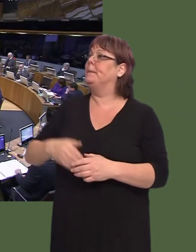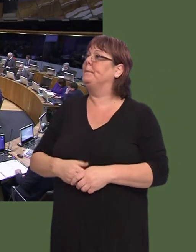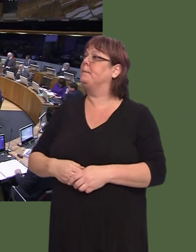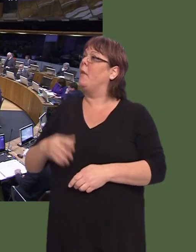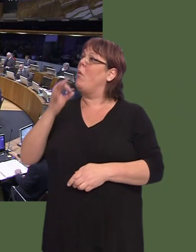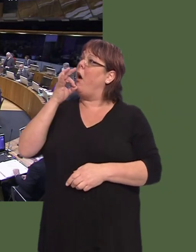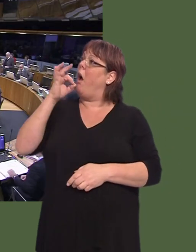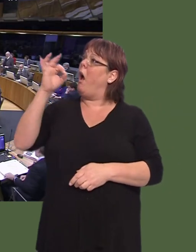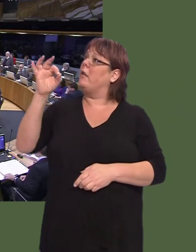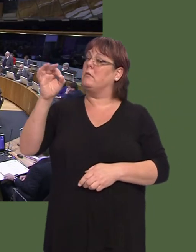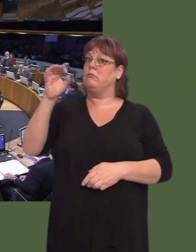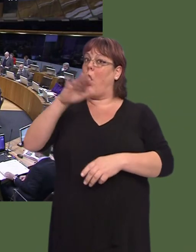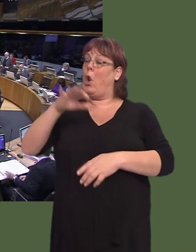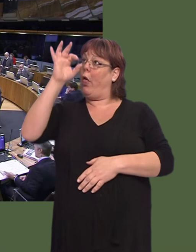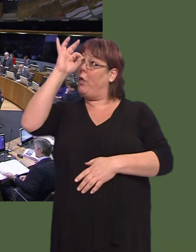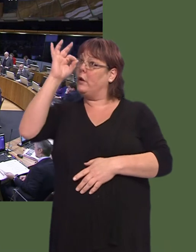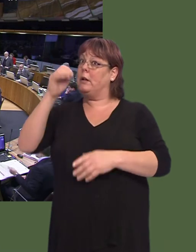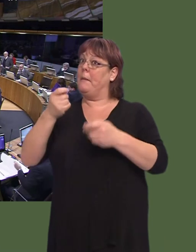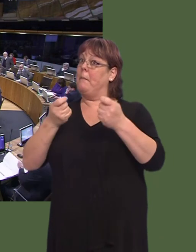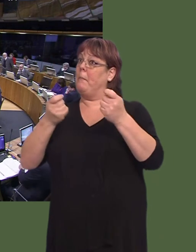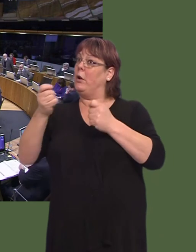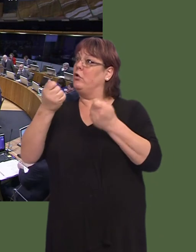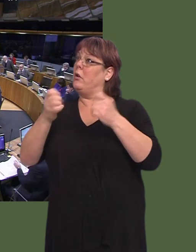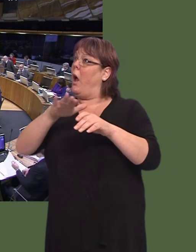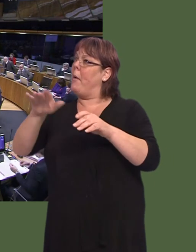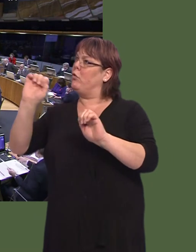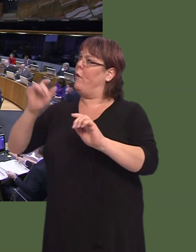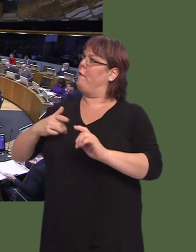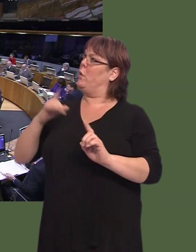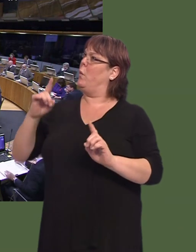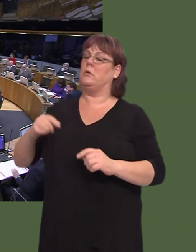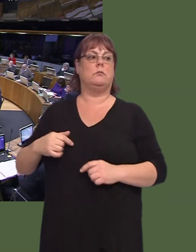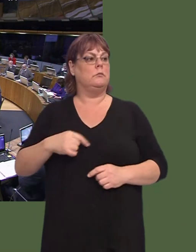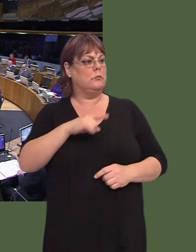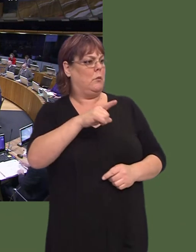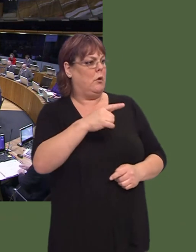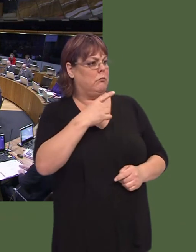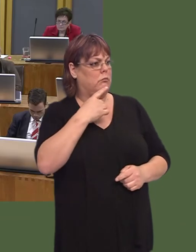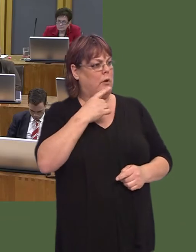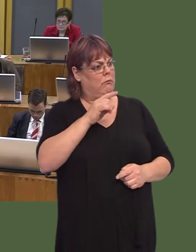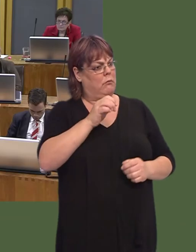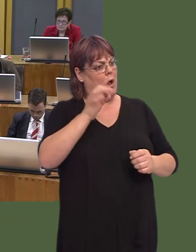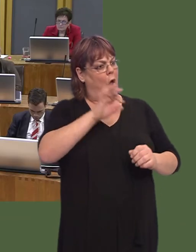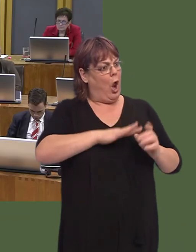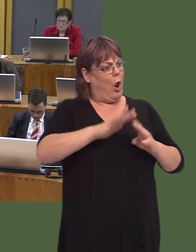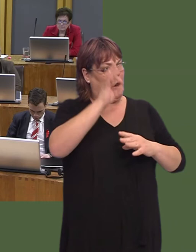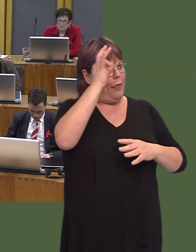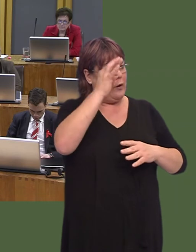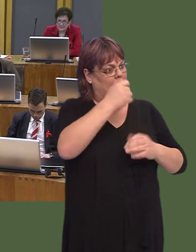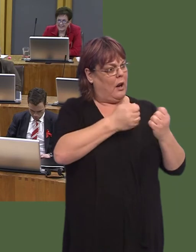make a statement on local authority managed car parks in Wales? Yes, local authority managed car parks in Wales are managed by local